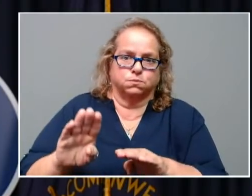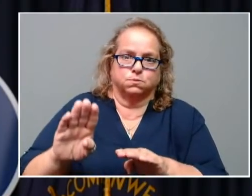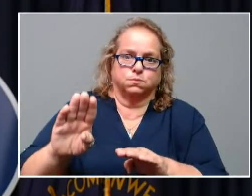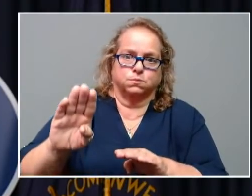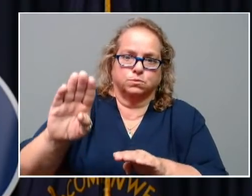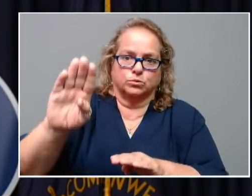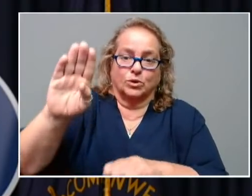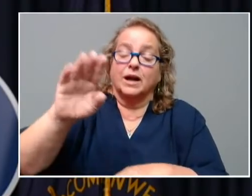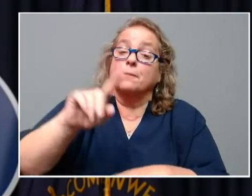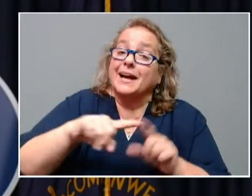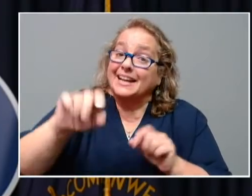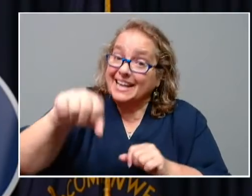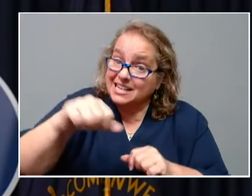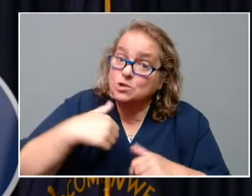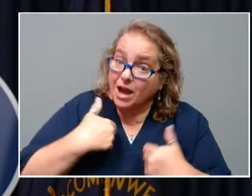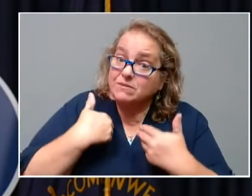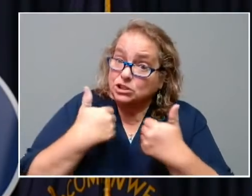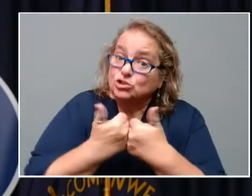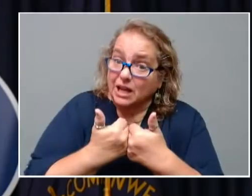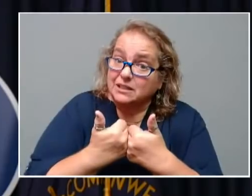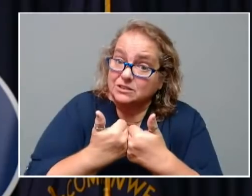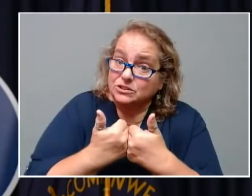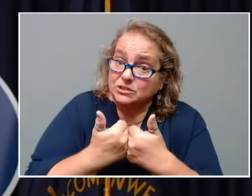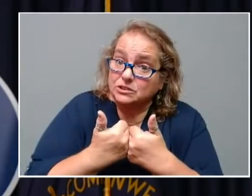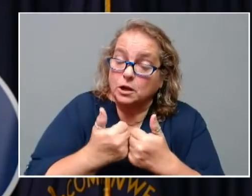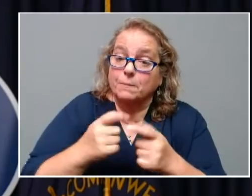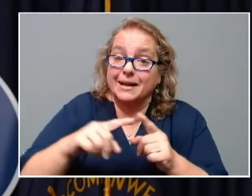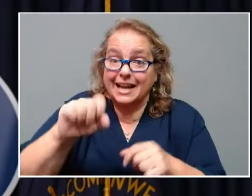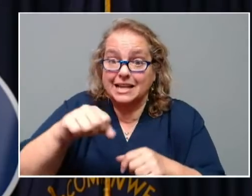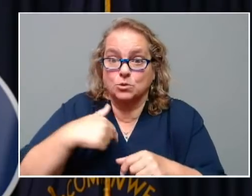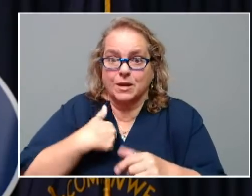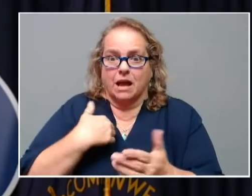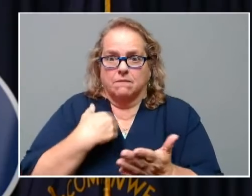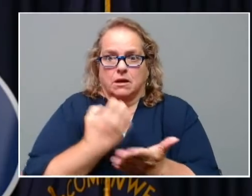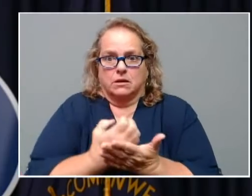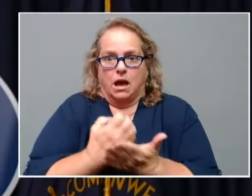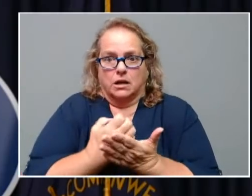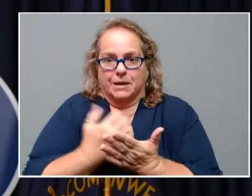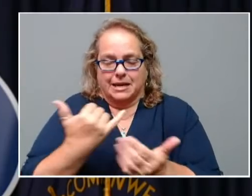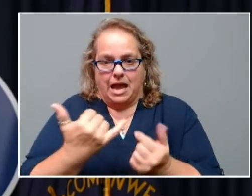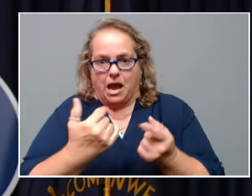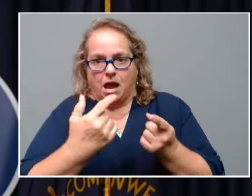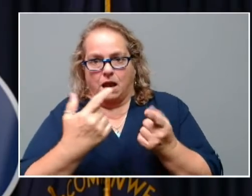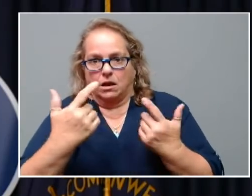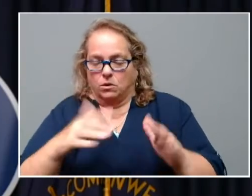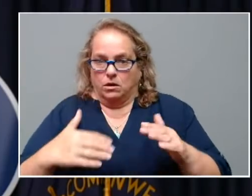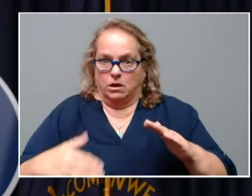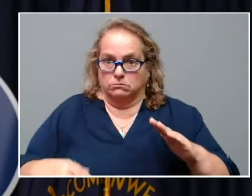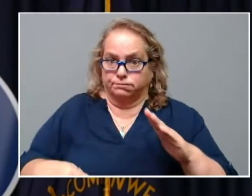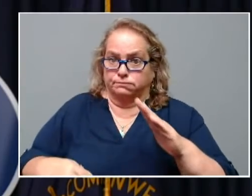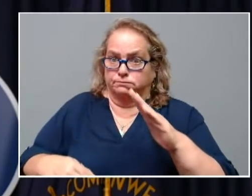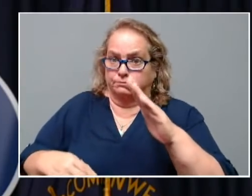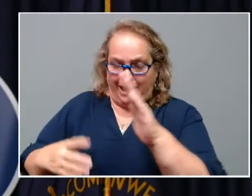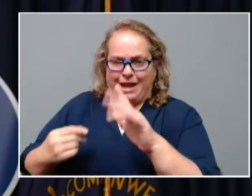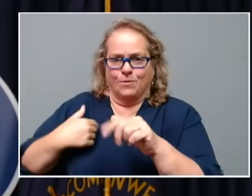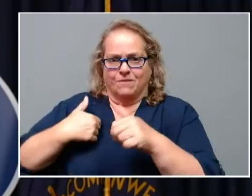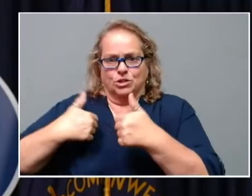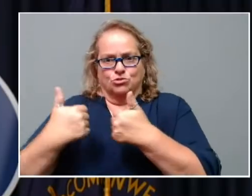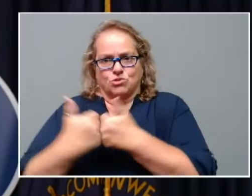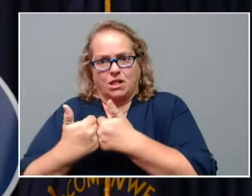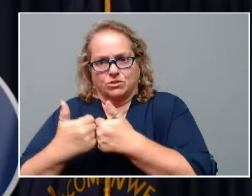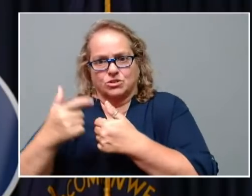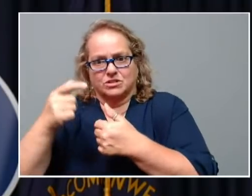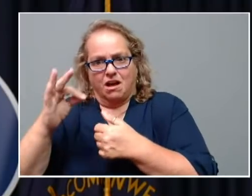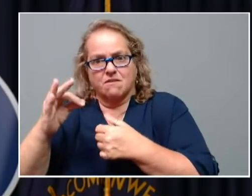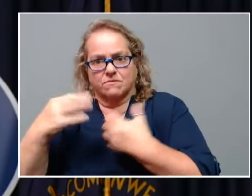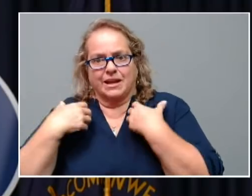coming out of this pandemic so quickly that we do have some labor challenges. But these are all challenges that we have hoped and prayed for, not